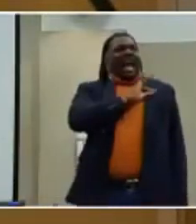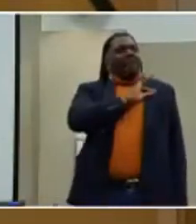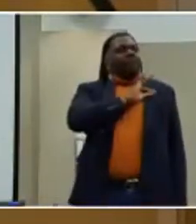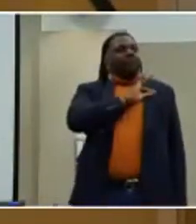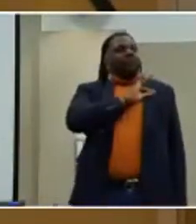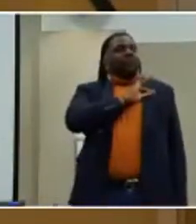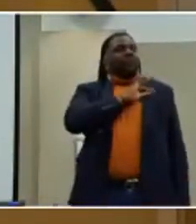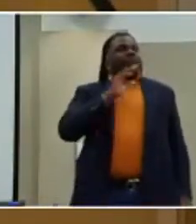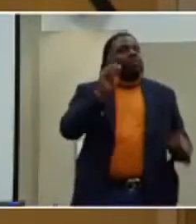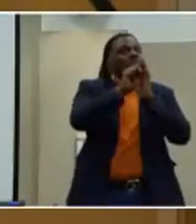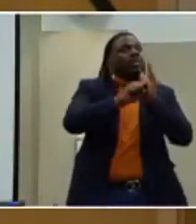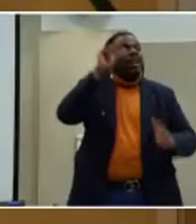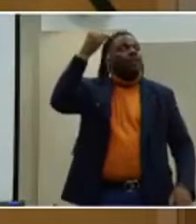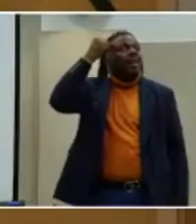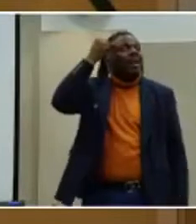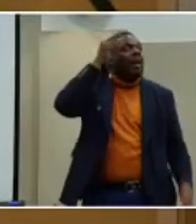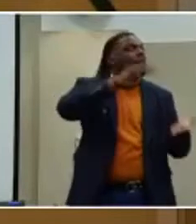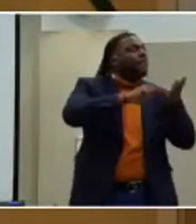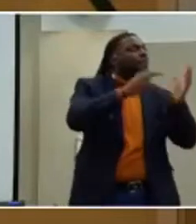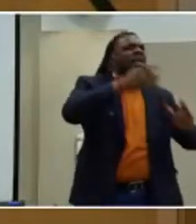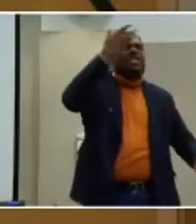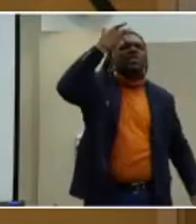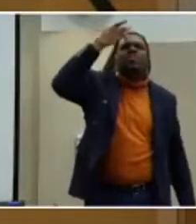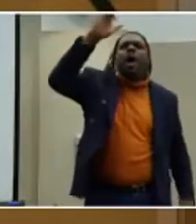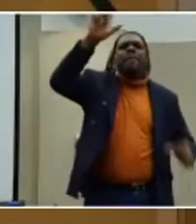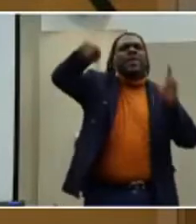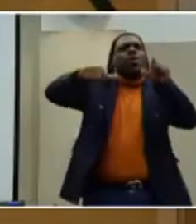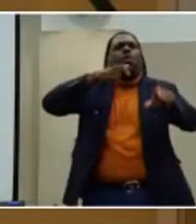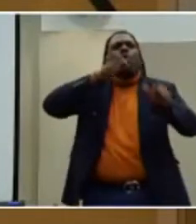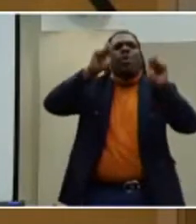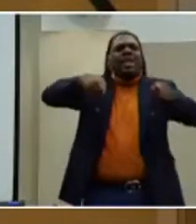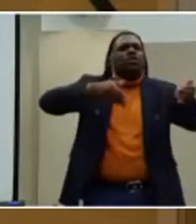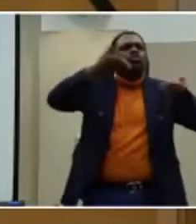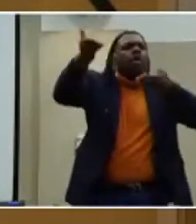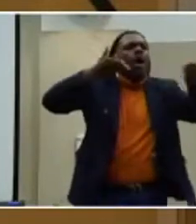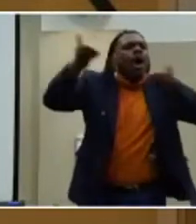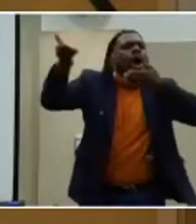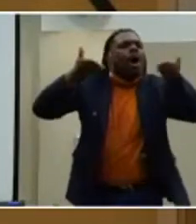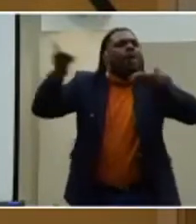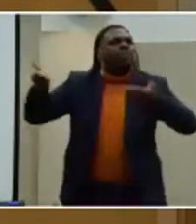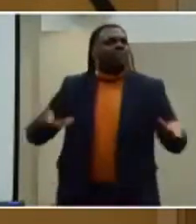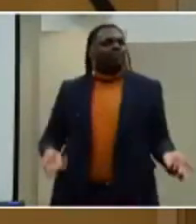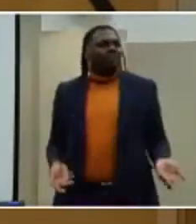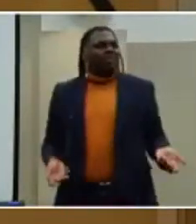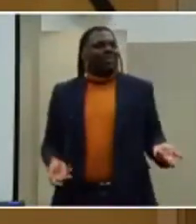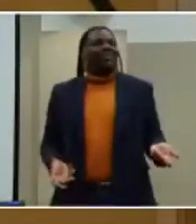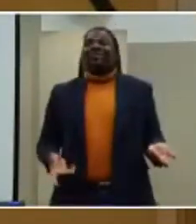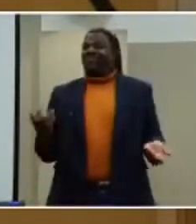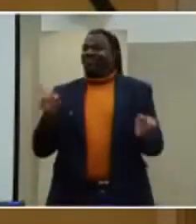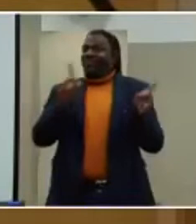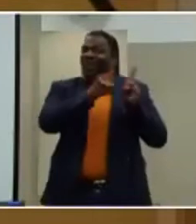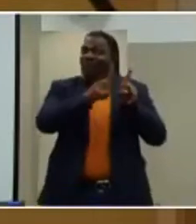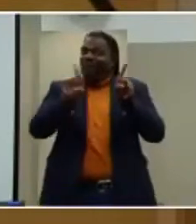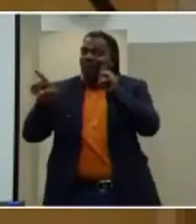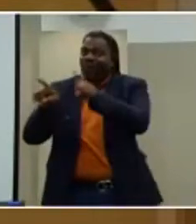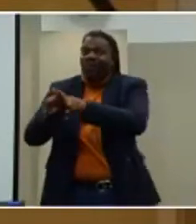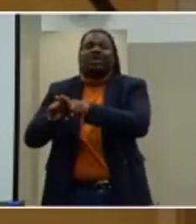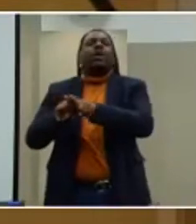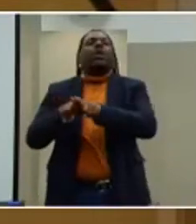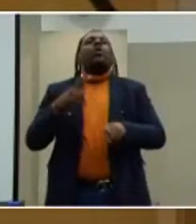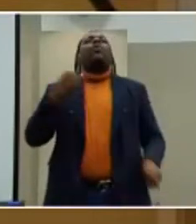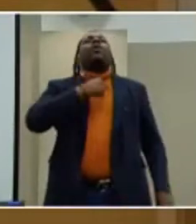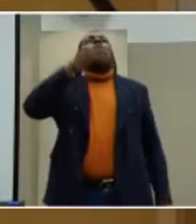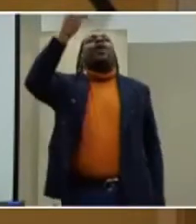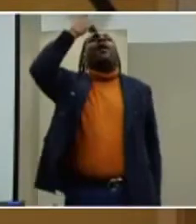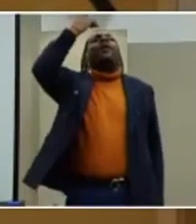government so we have the best and the brightest to be able to deliver these services. And we're also much